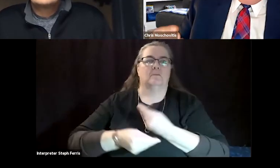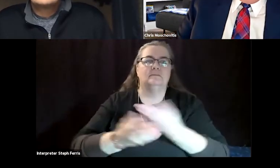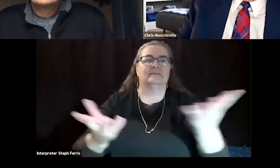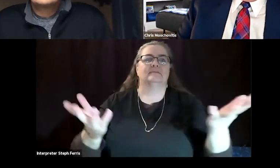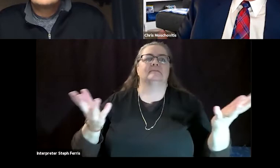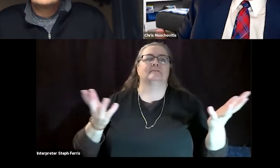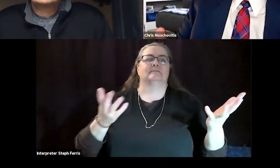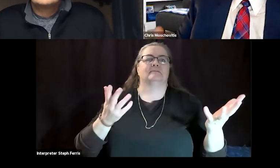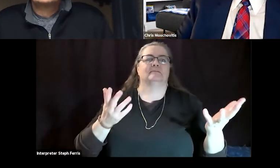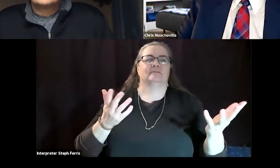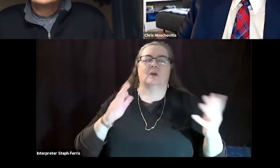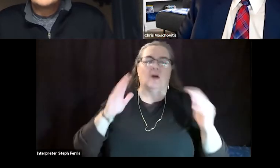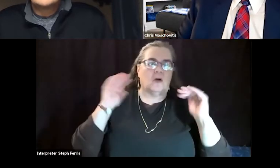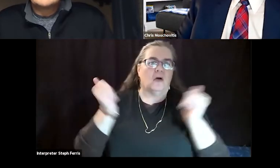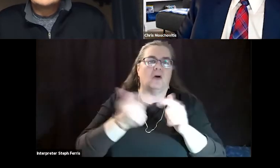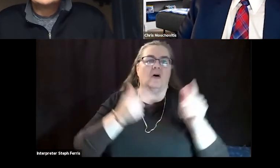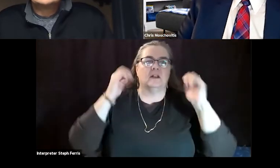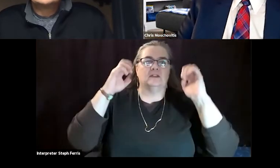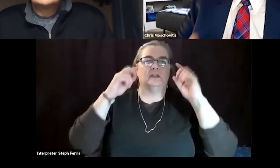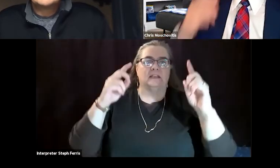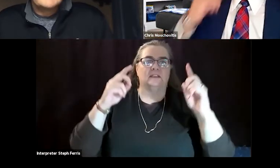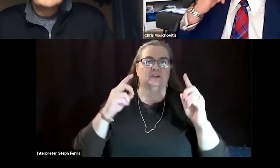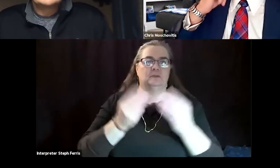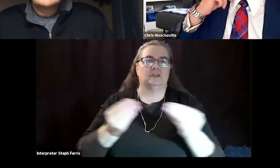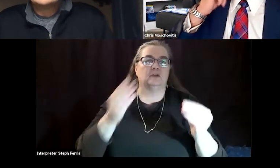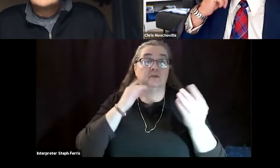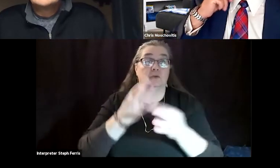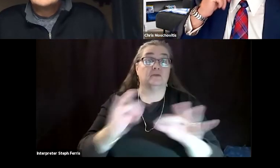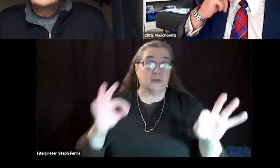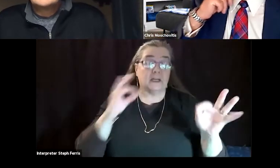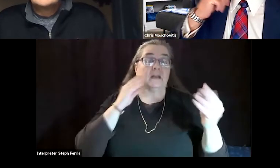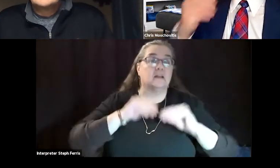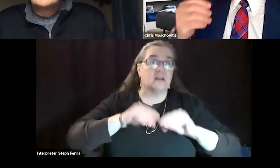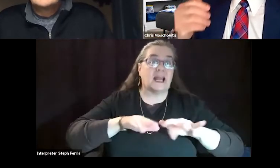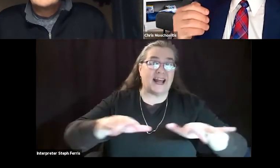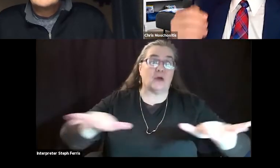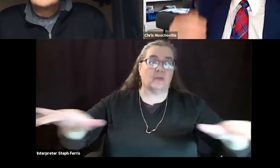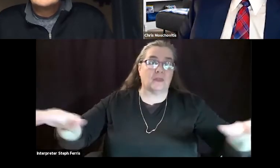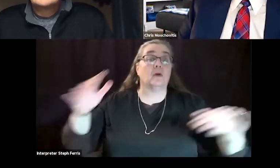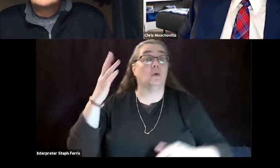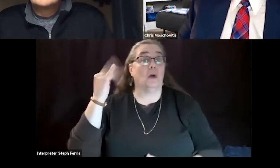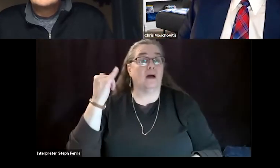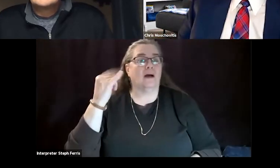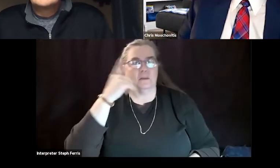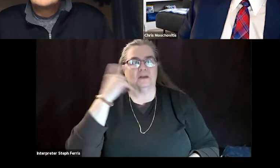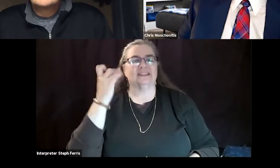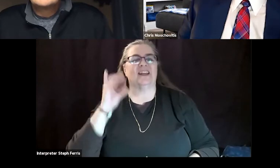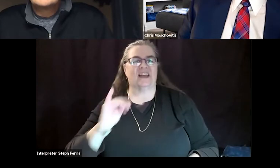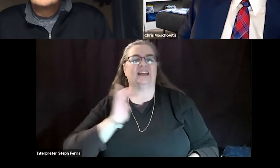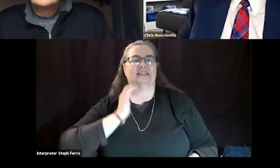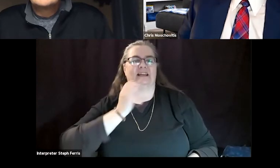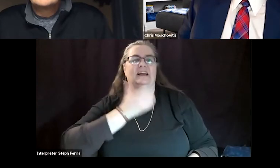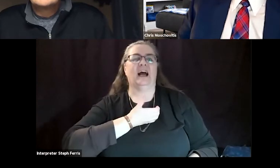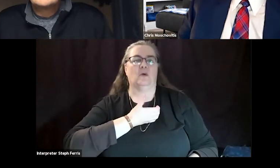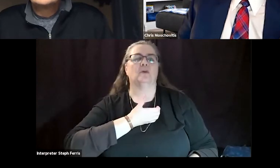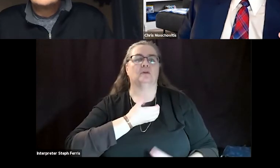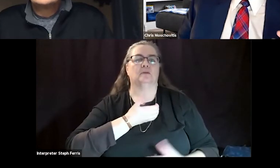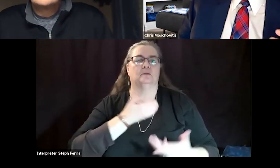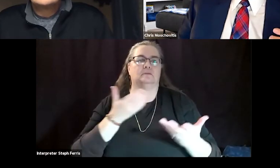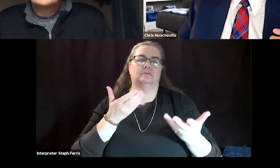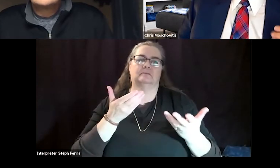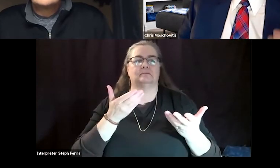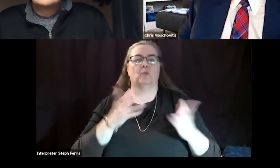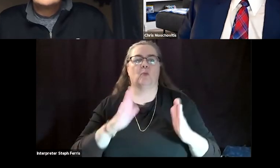is exactly what you just said earlier. That it is at the end of the day, it is the way out. It is